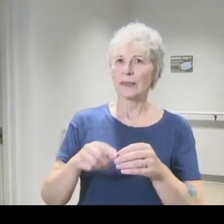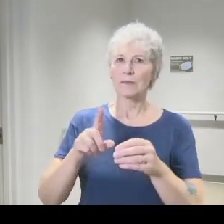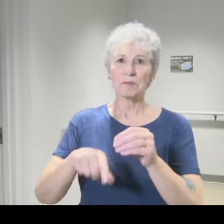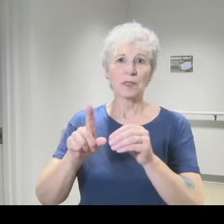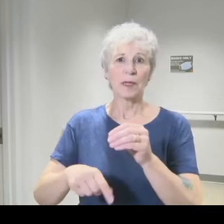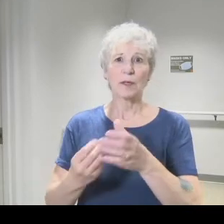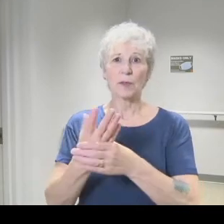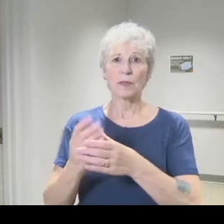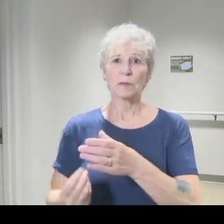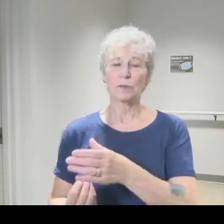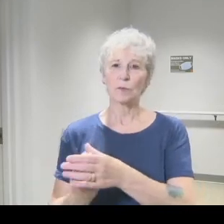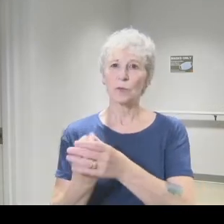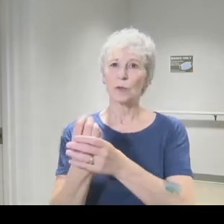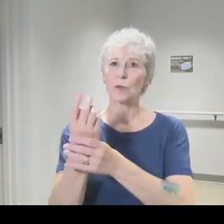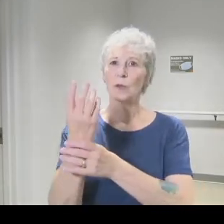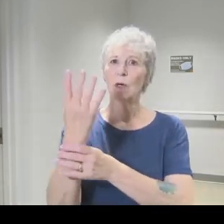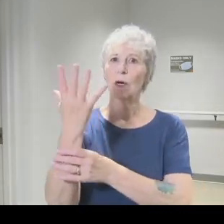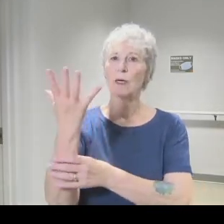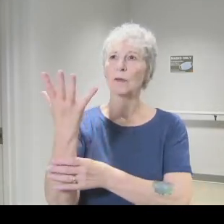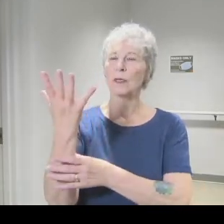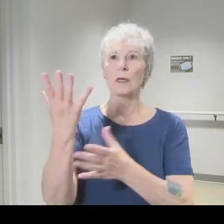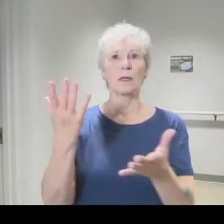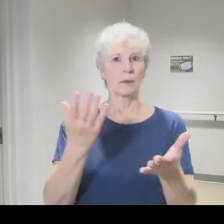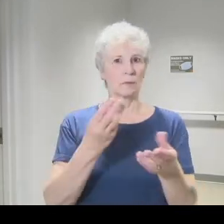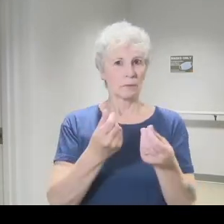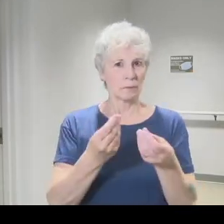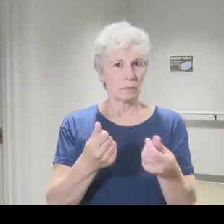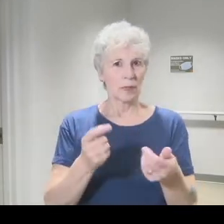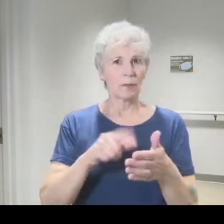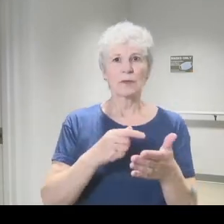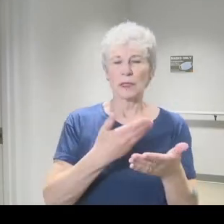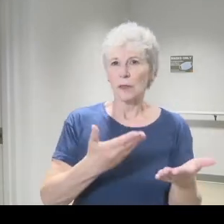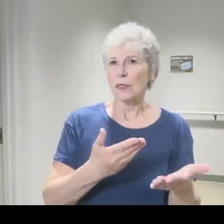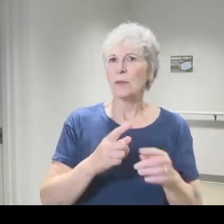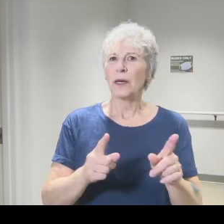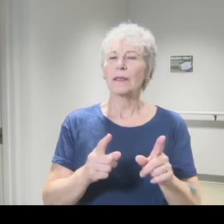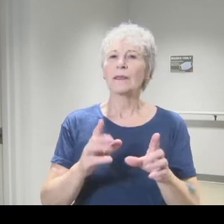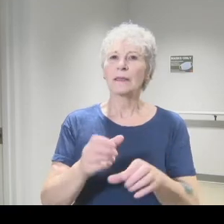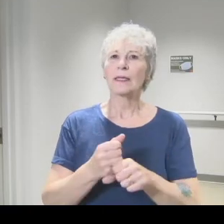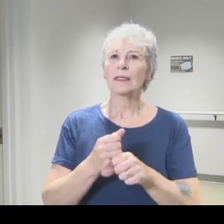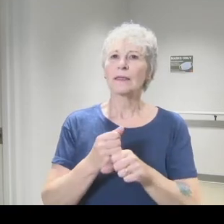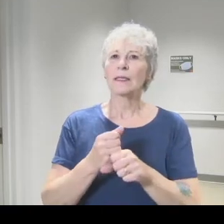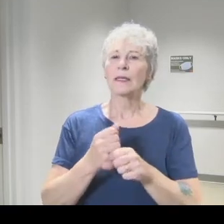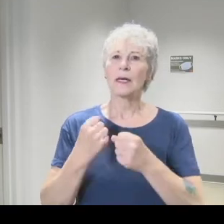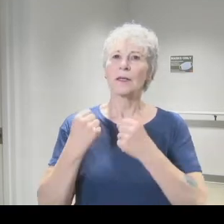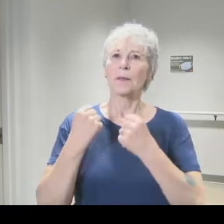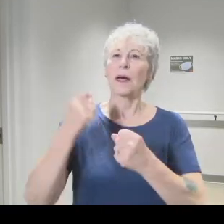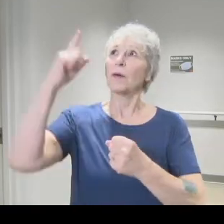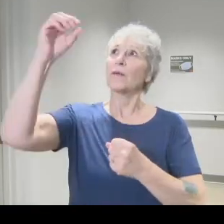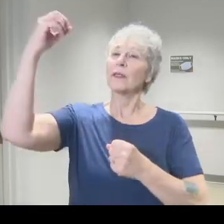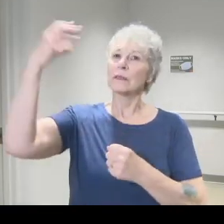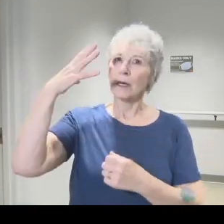grow? Now, you might say you need to get the soil good and all that stuff, but it takes the power of the